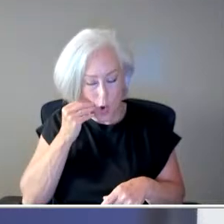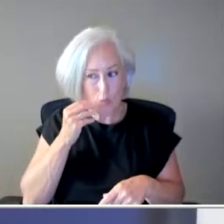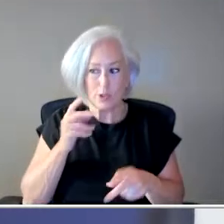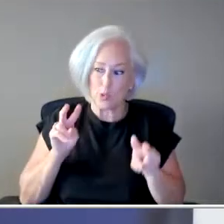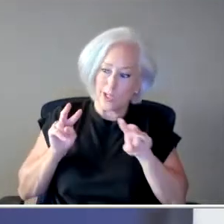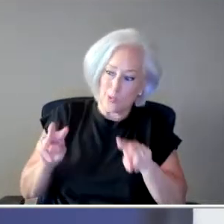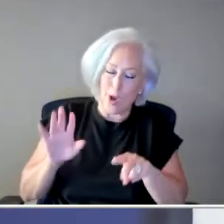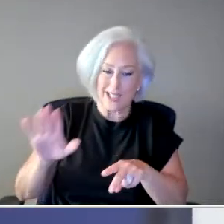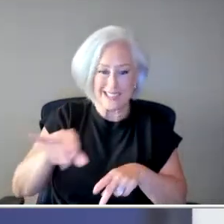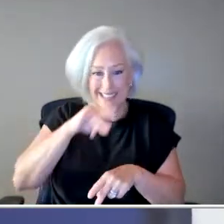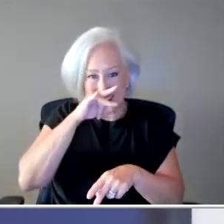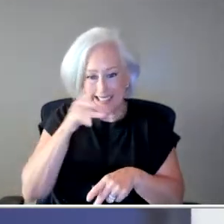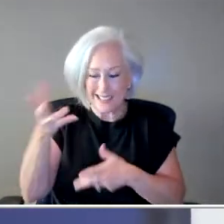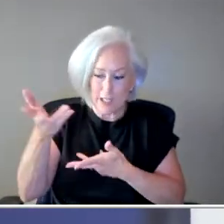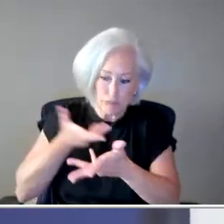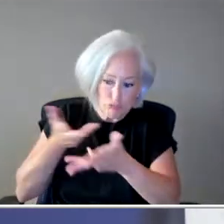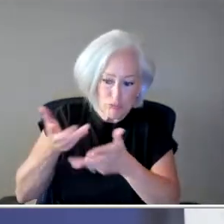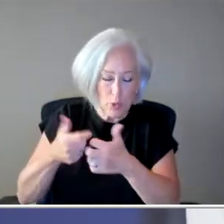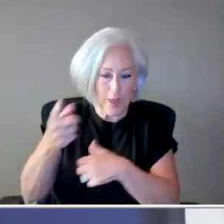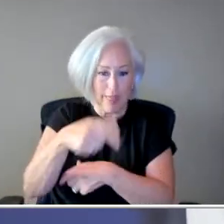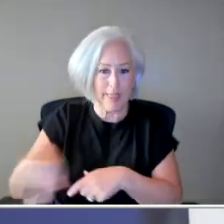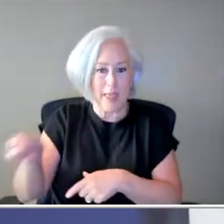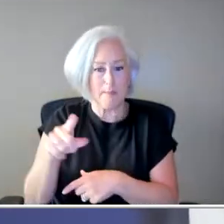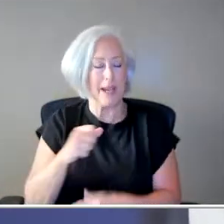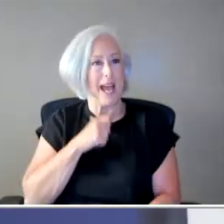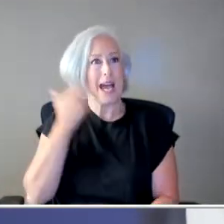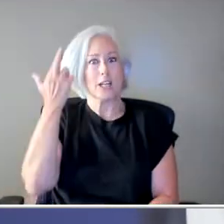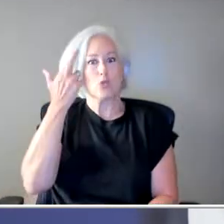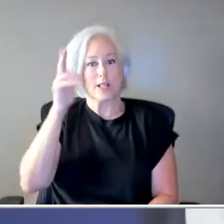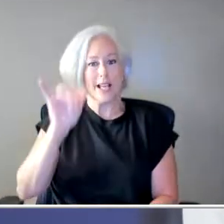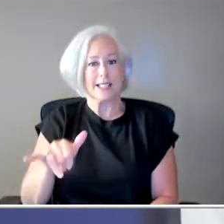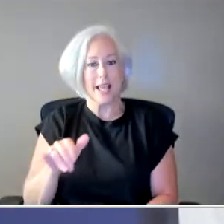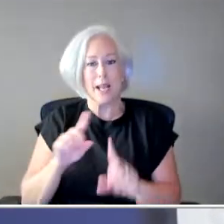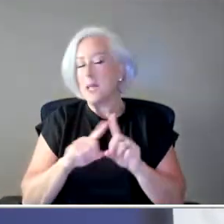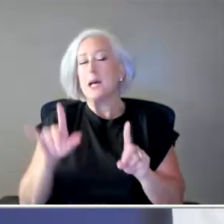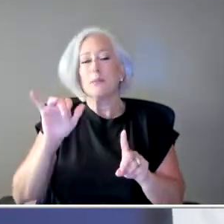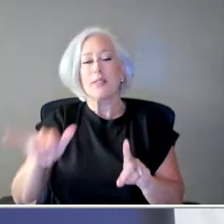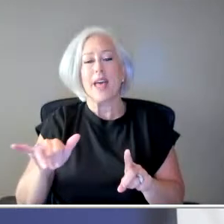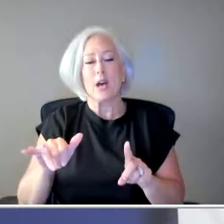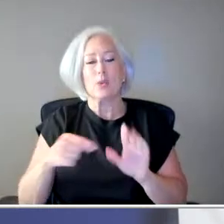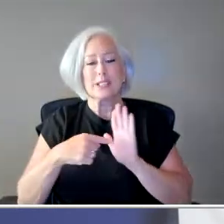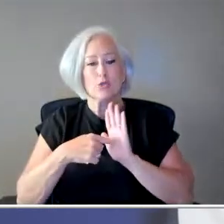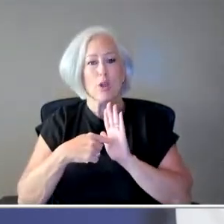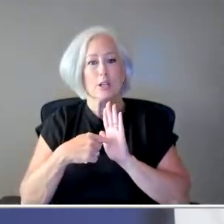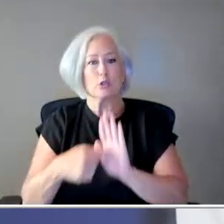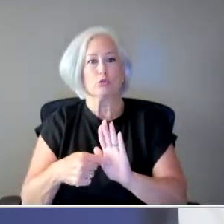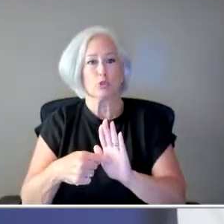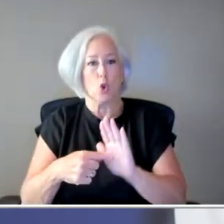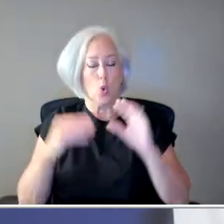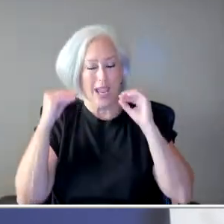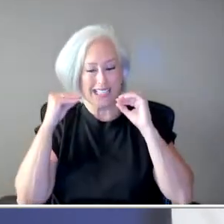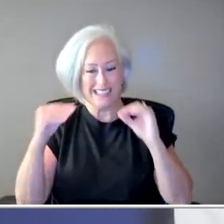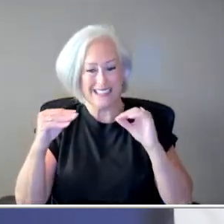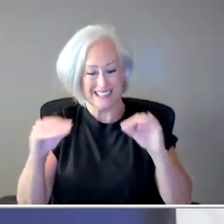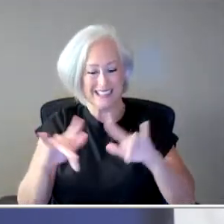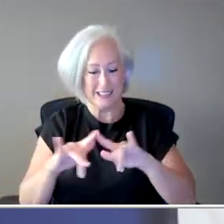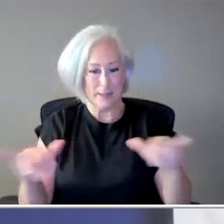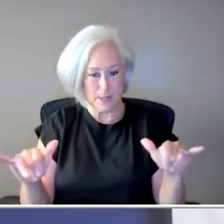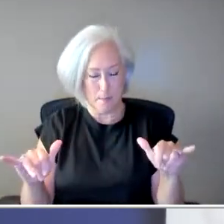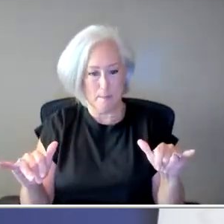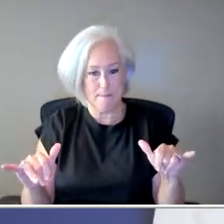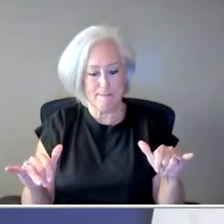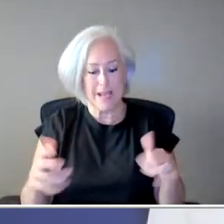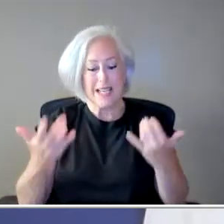realize it at the time, but I think that's what he was trying to teach us. And now that the movement is